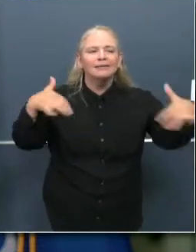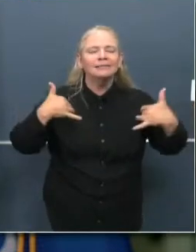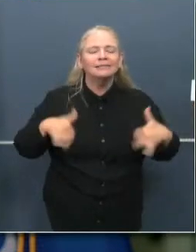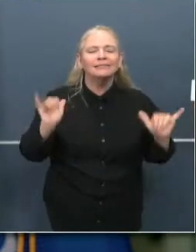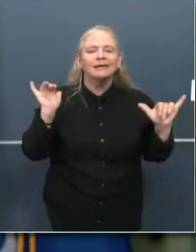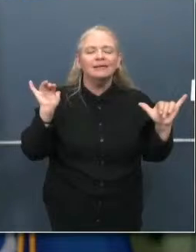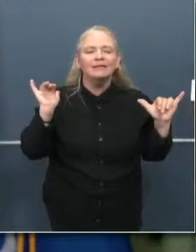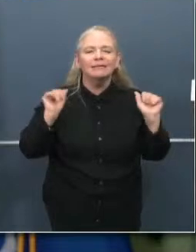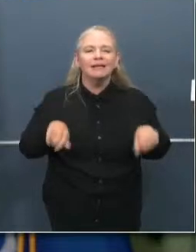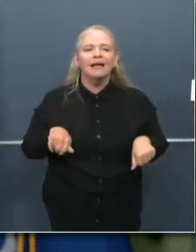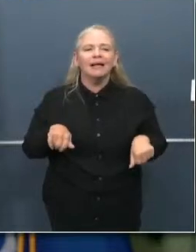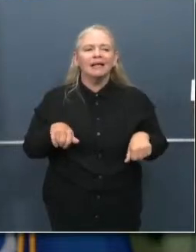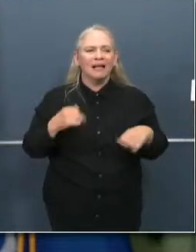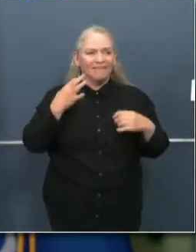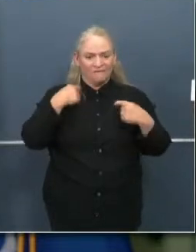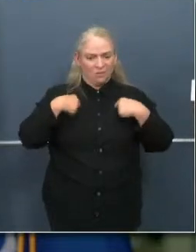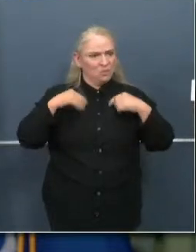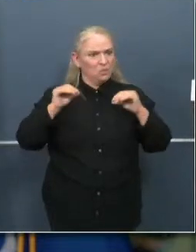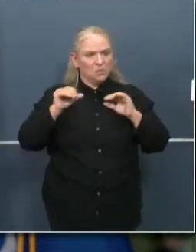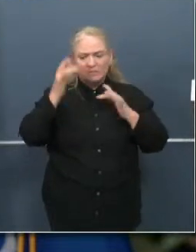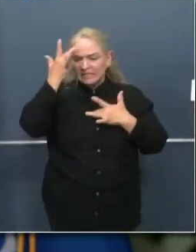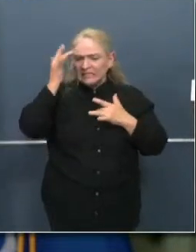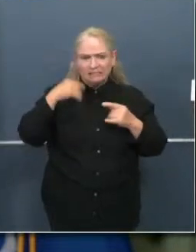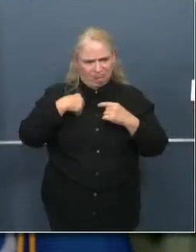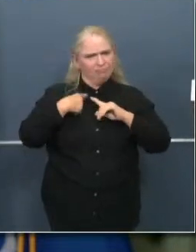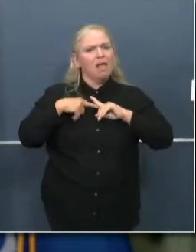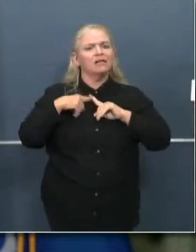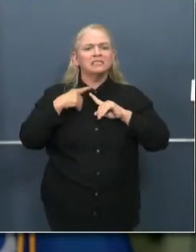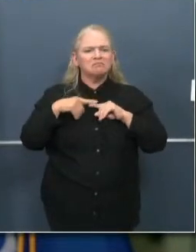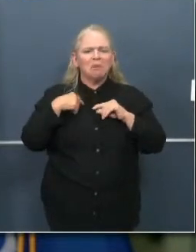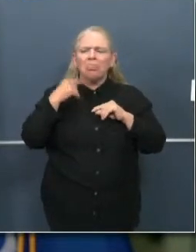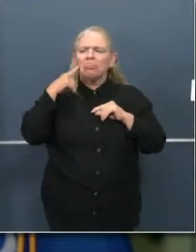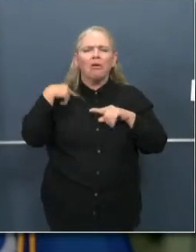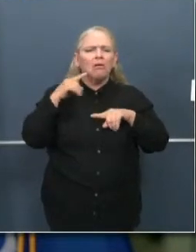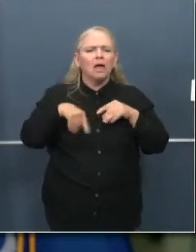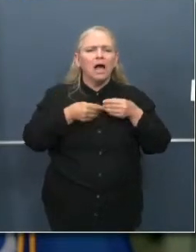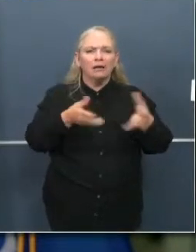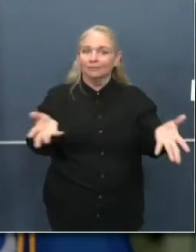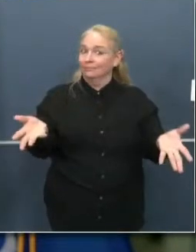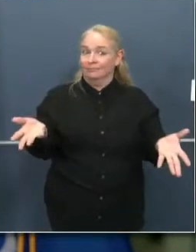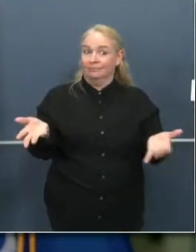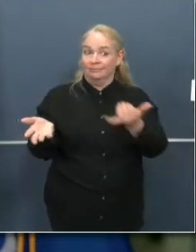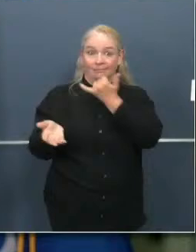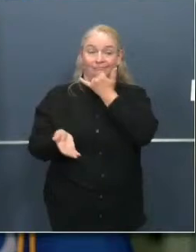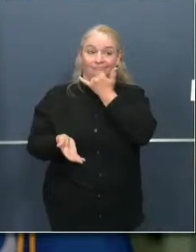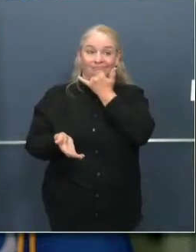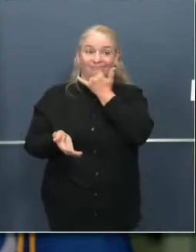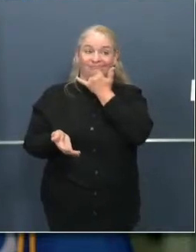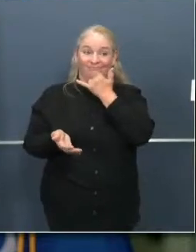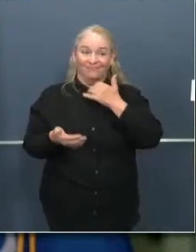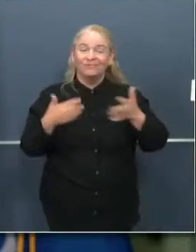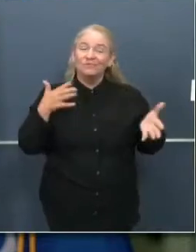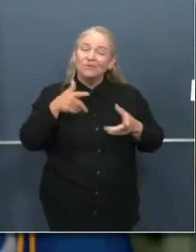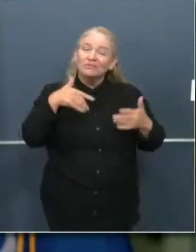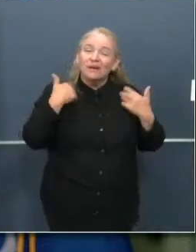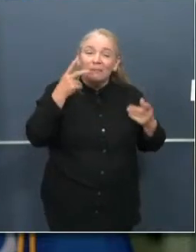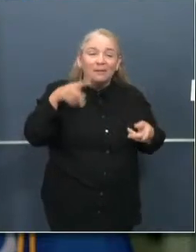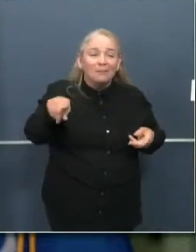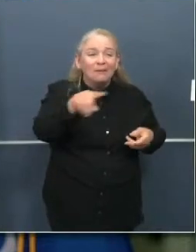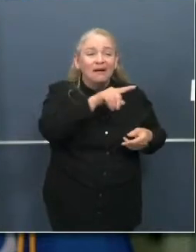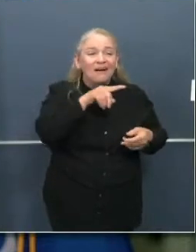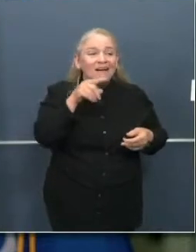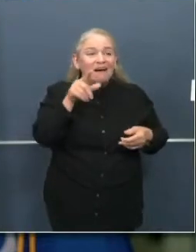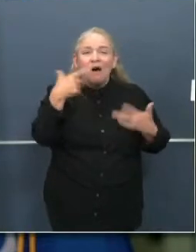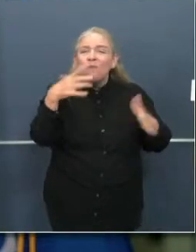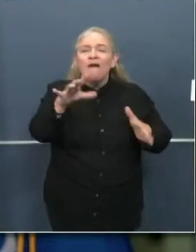want to learn about something like that and live with that the rest of your life. And so I think it's just